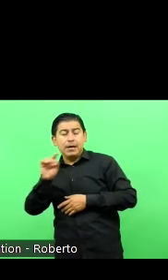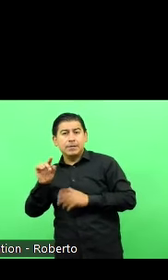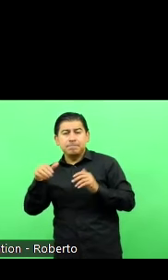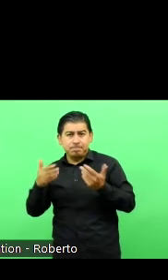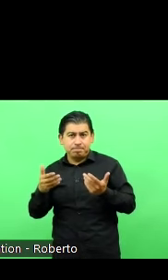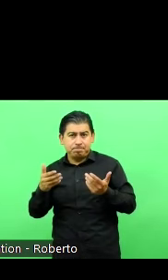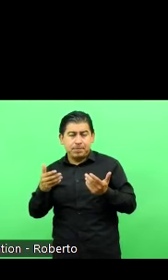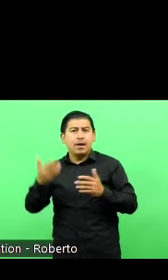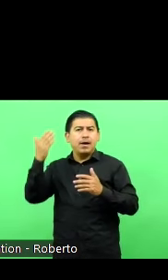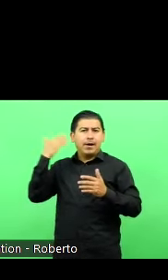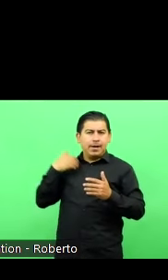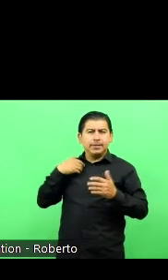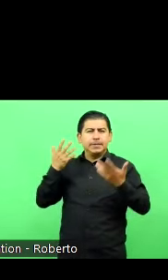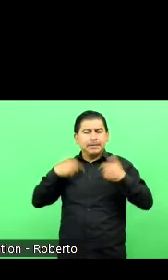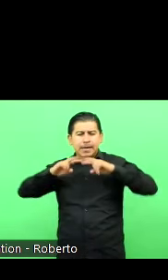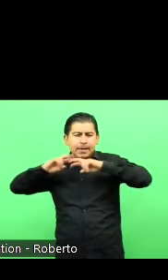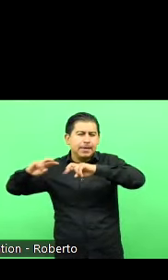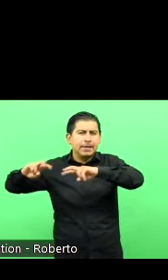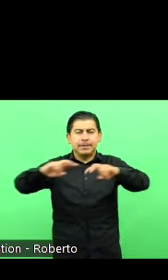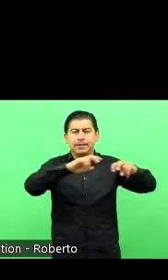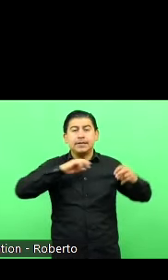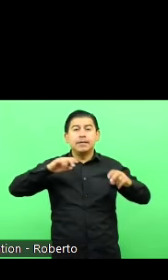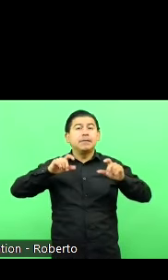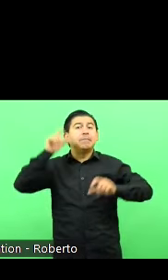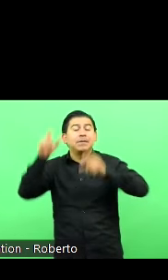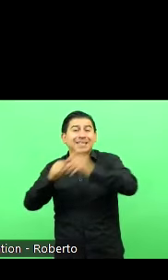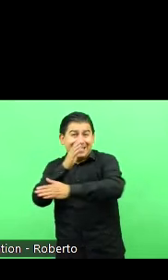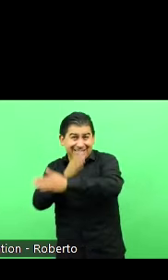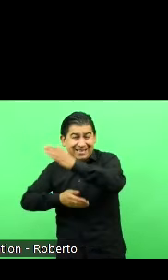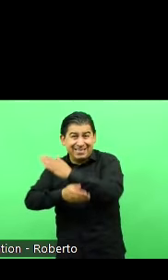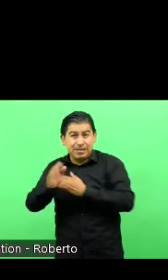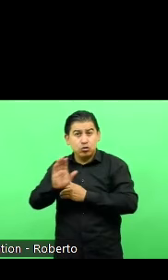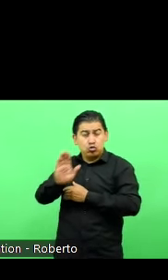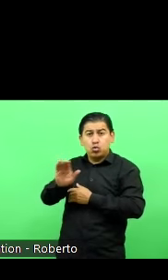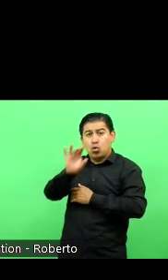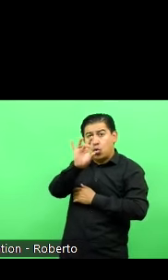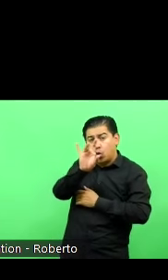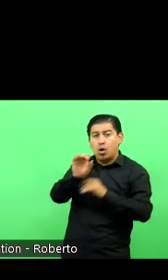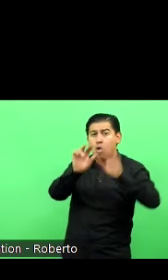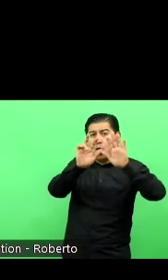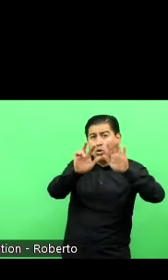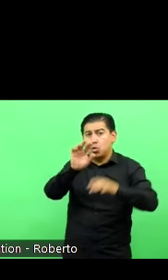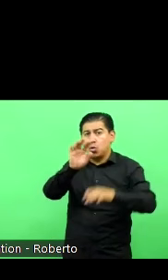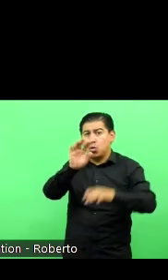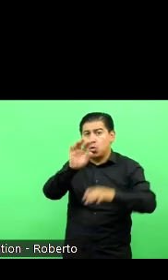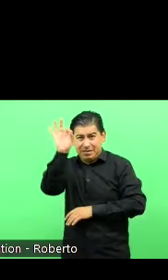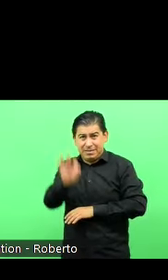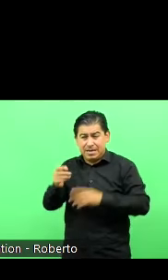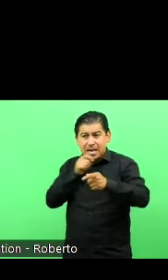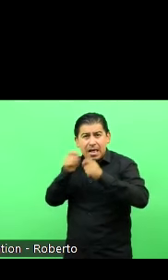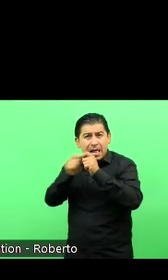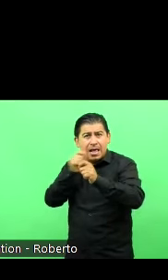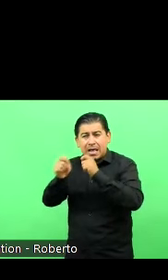84% of persons with disabilities reported being unprepared for disasters,